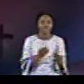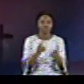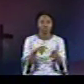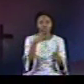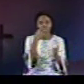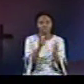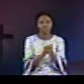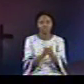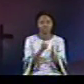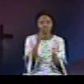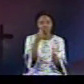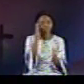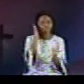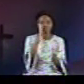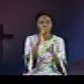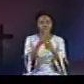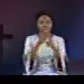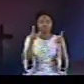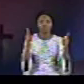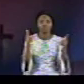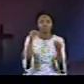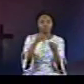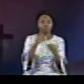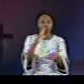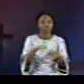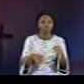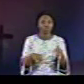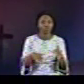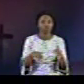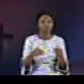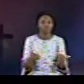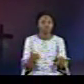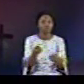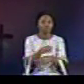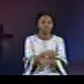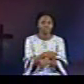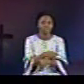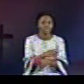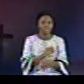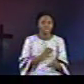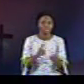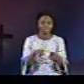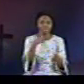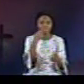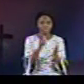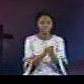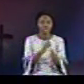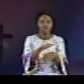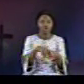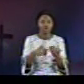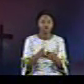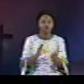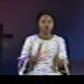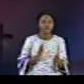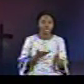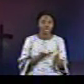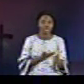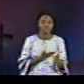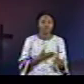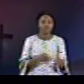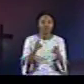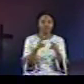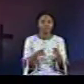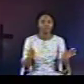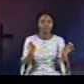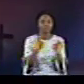And I want to say that all our very important personalities, we shall recognize